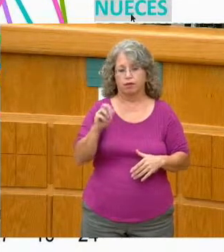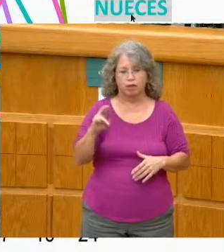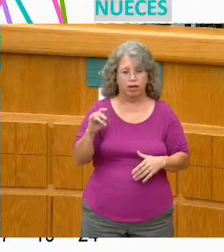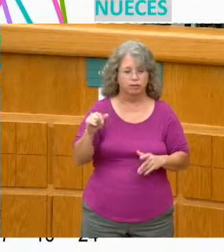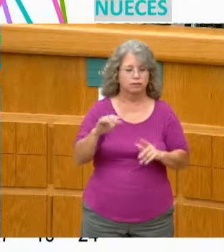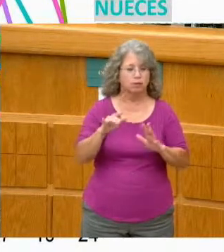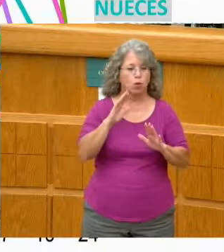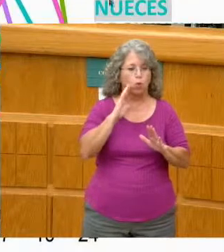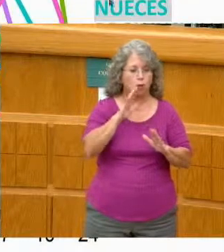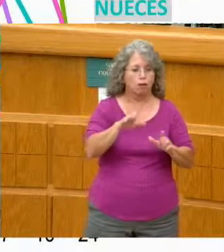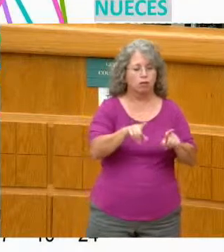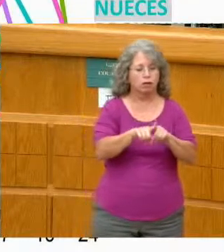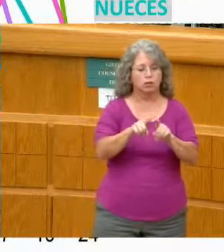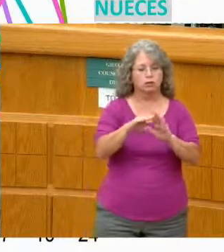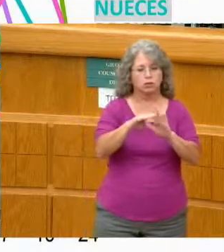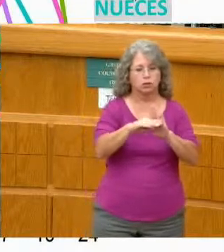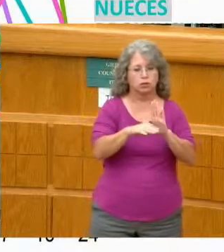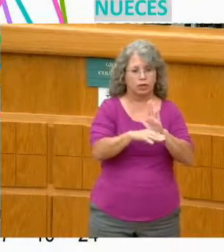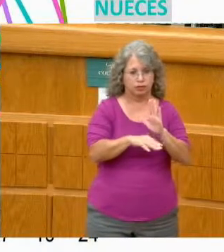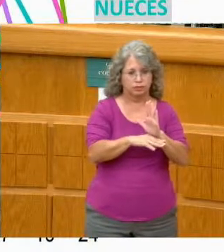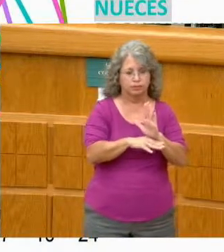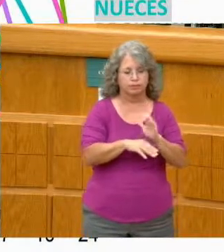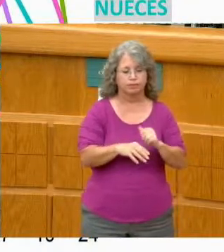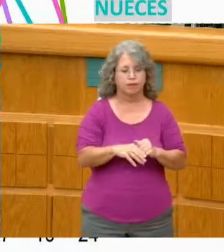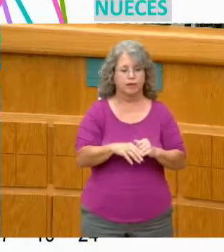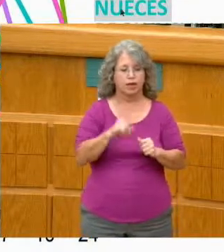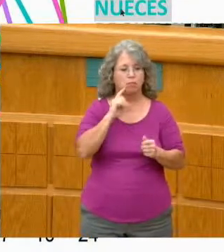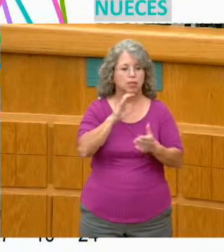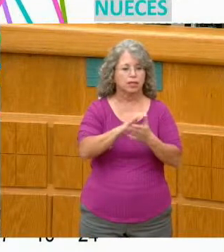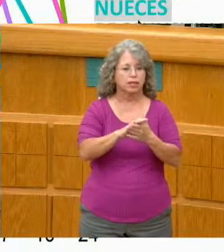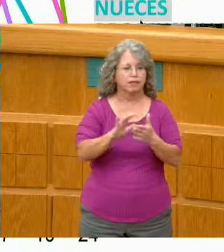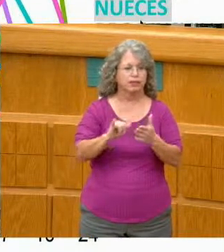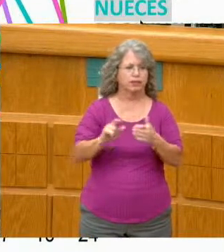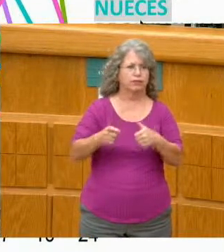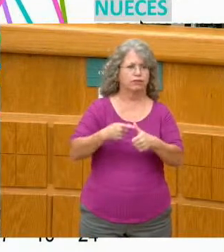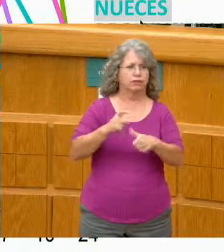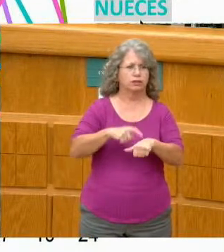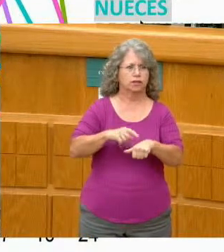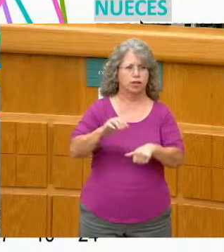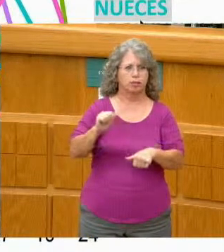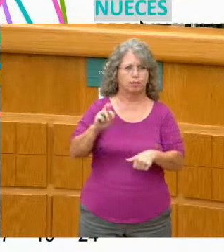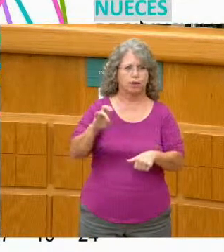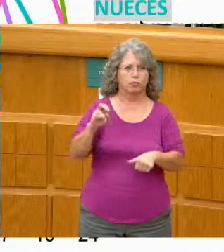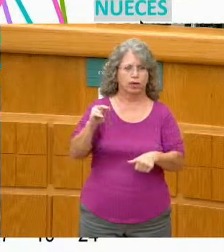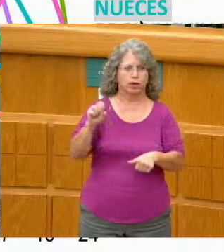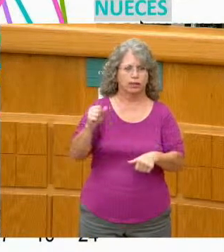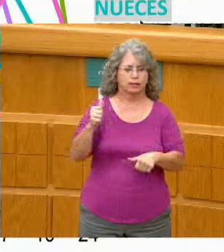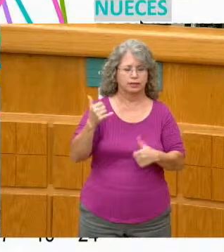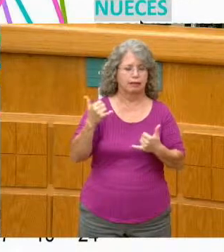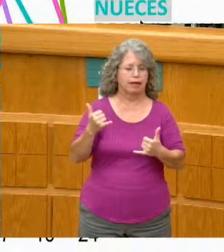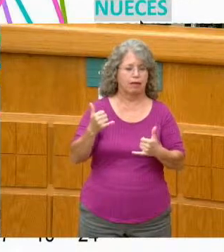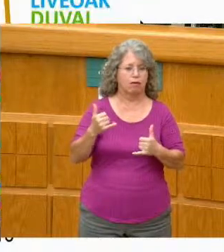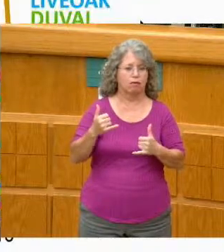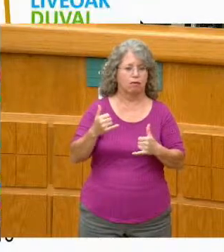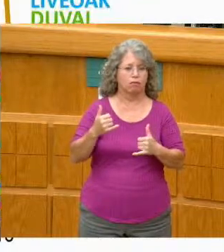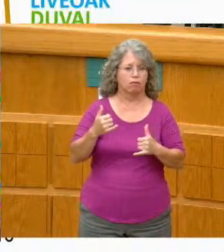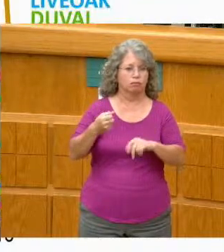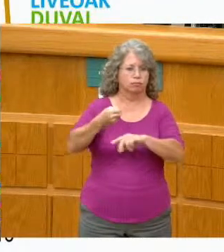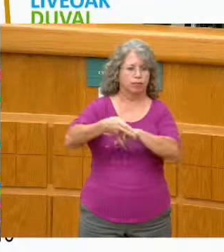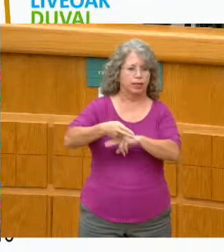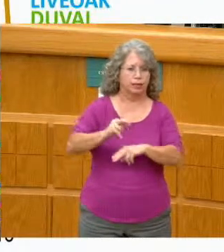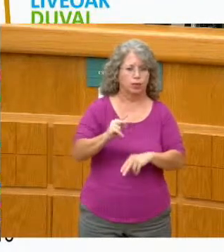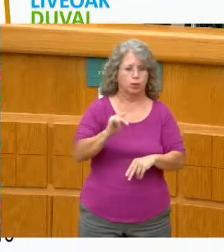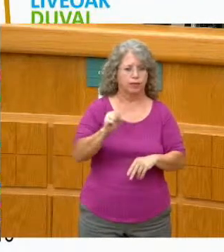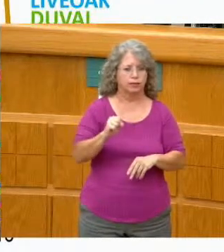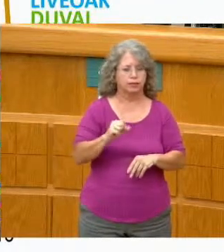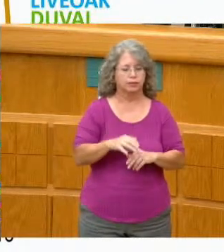also be moving down the list. I believe this is the first time that Aransas is coming out higher than Nueces, for what